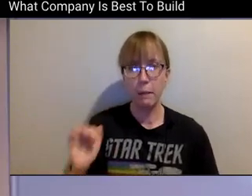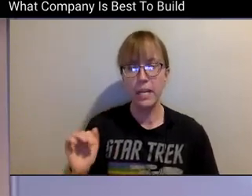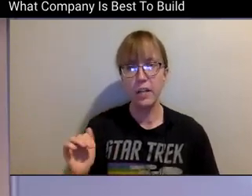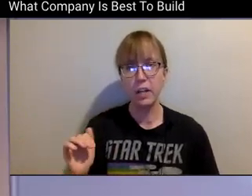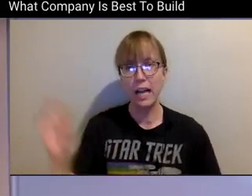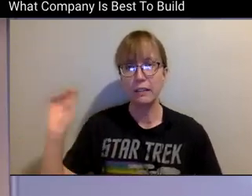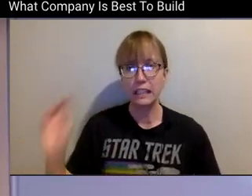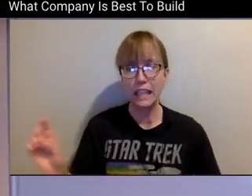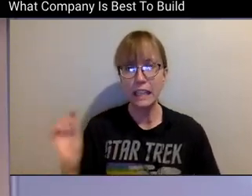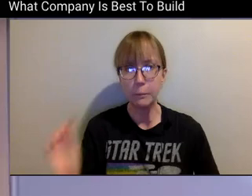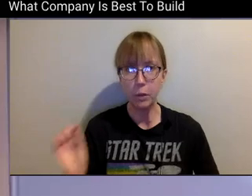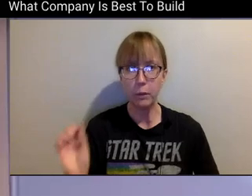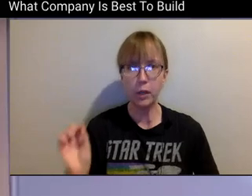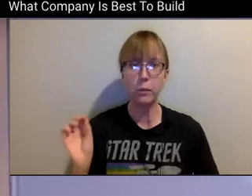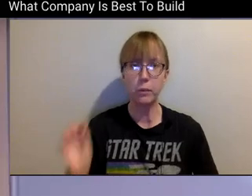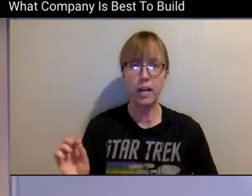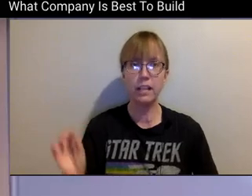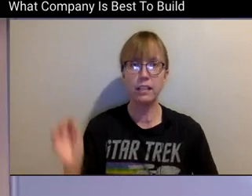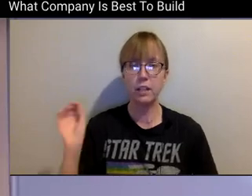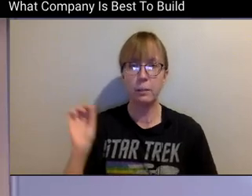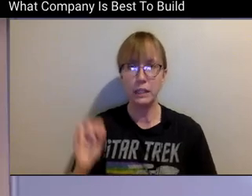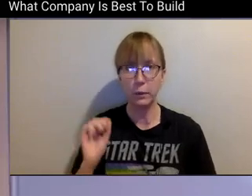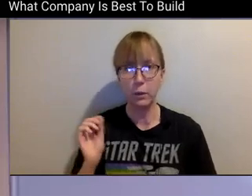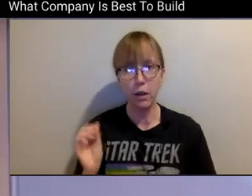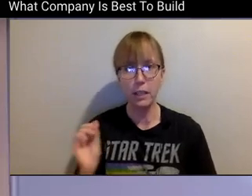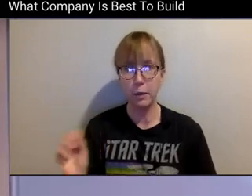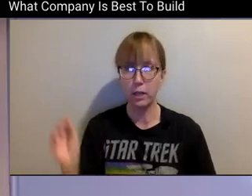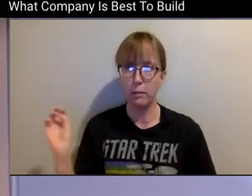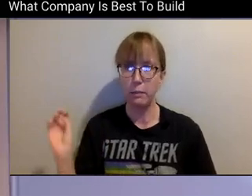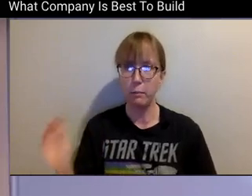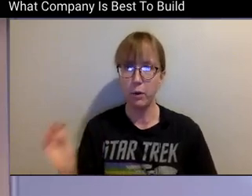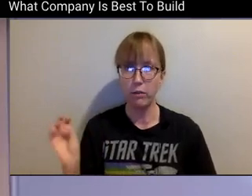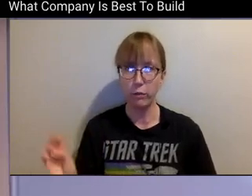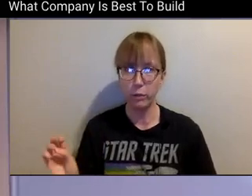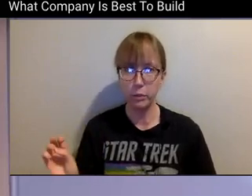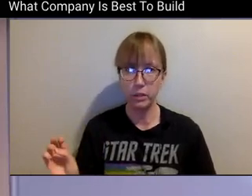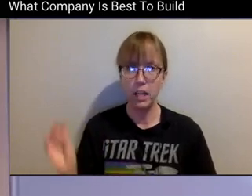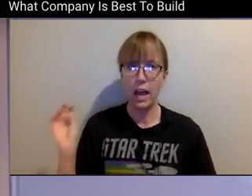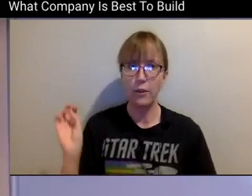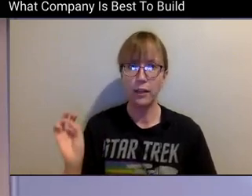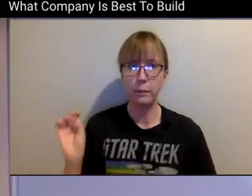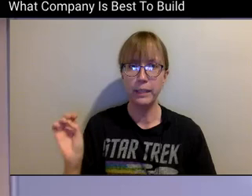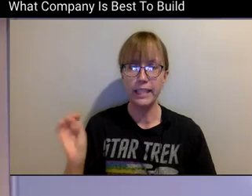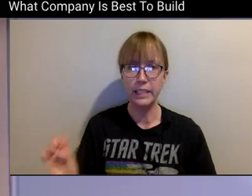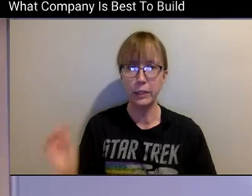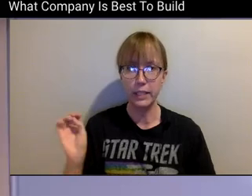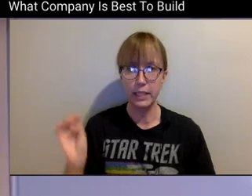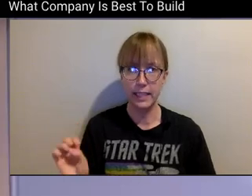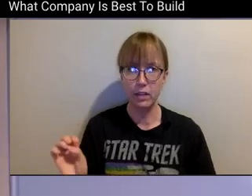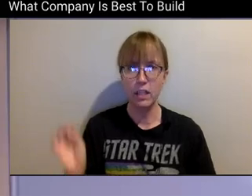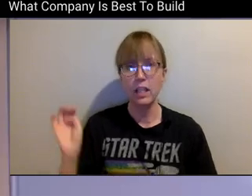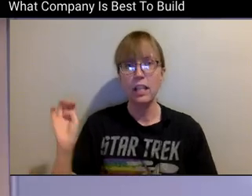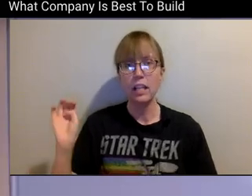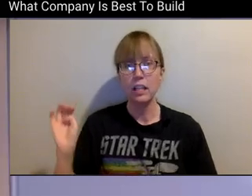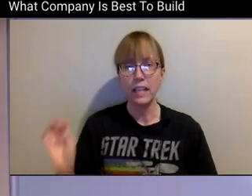Some companies are going to have slightly more marketable products. They're going to be lower quality, but they're going to be more affordable and they're going to be easier to